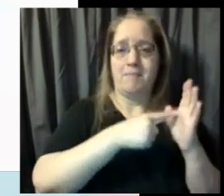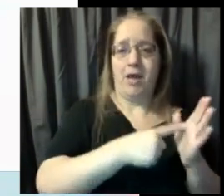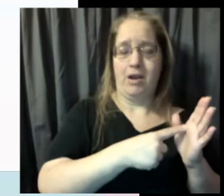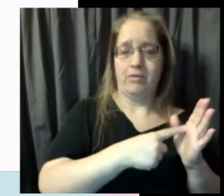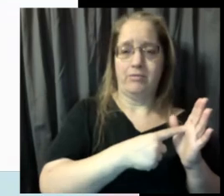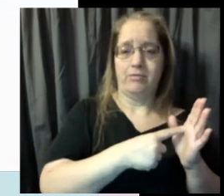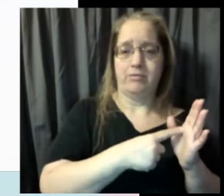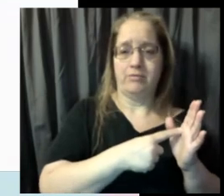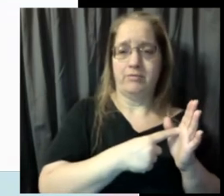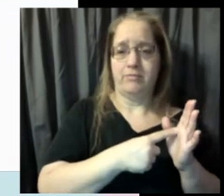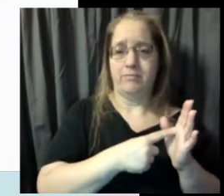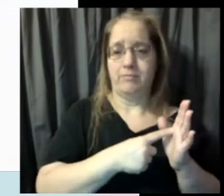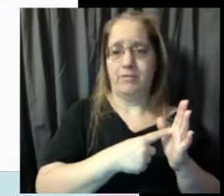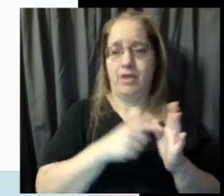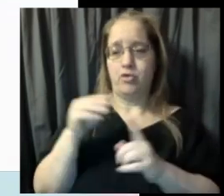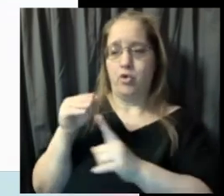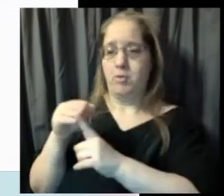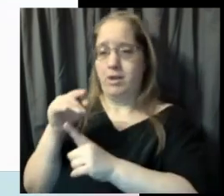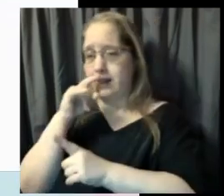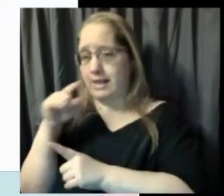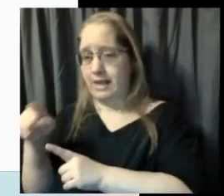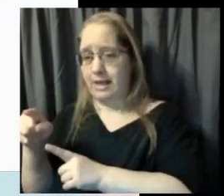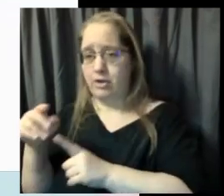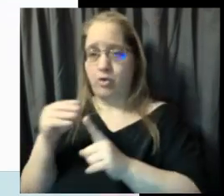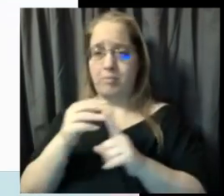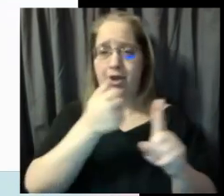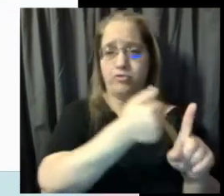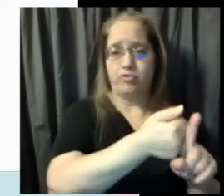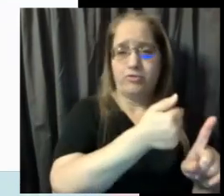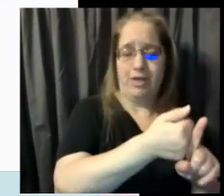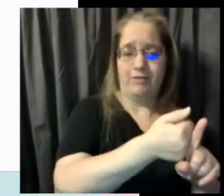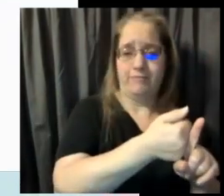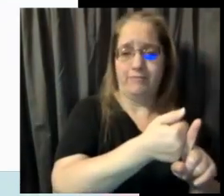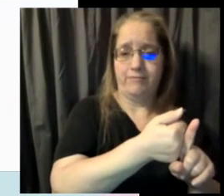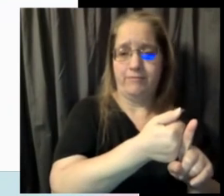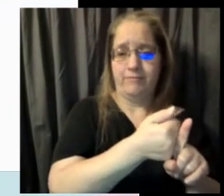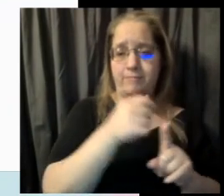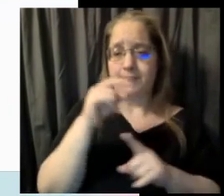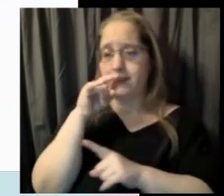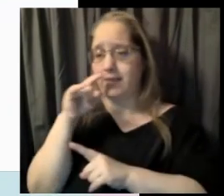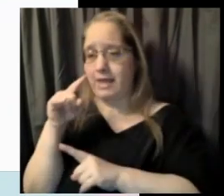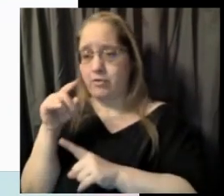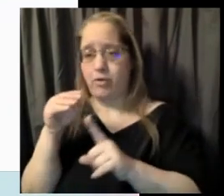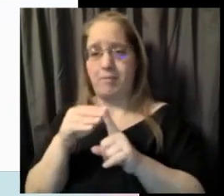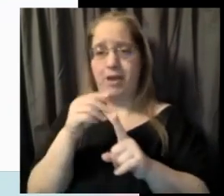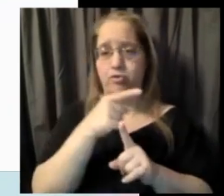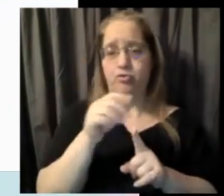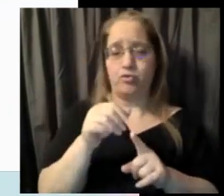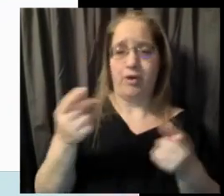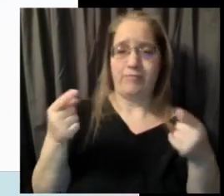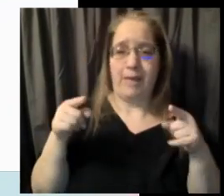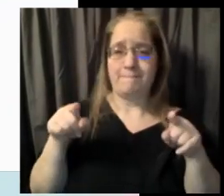And also, as you're reminding your child, reminding yourself, and a child can remind you too. So having